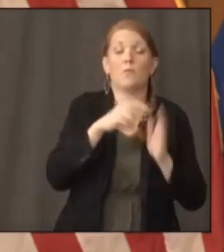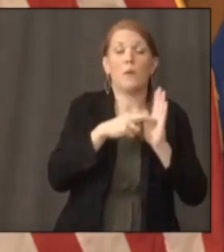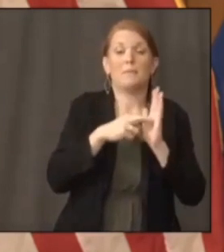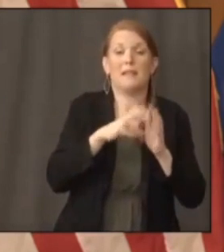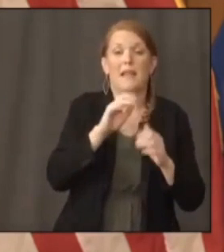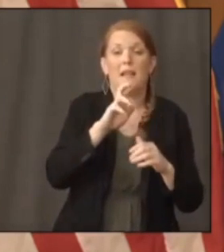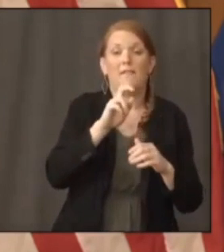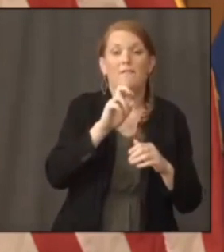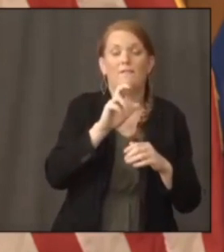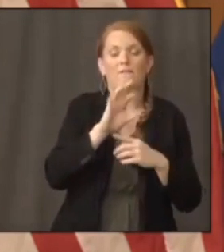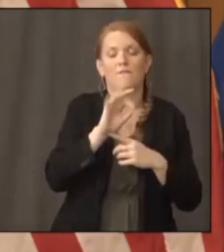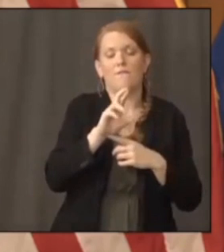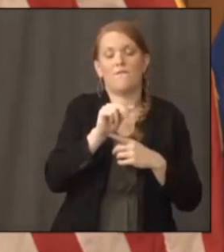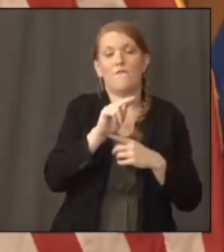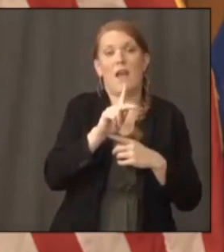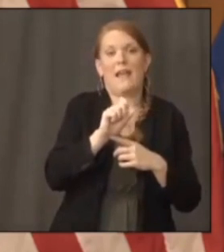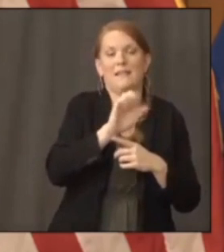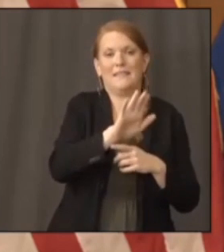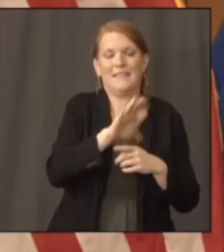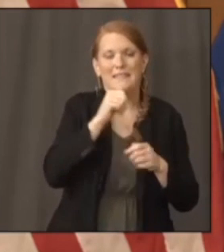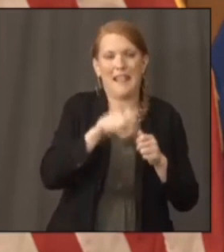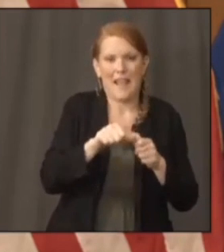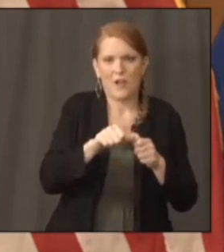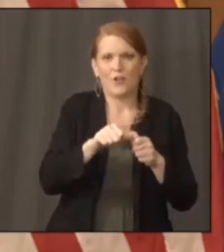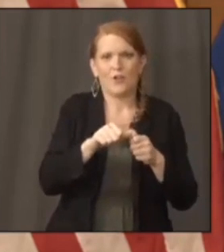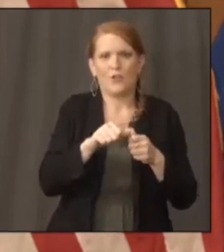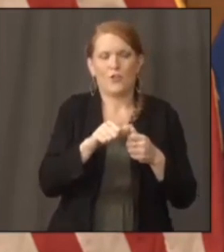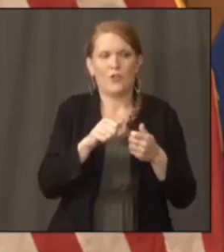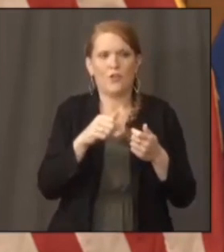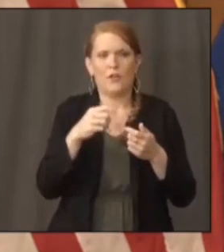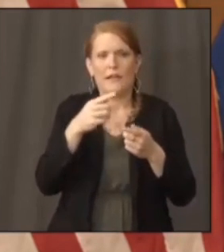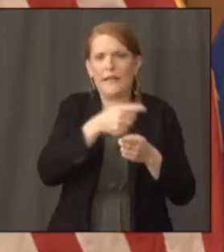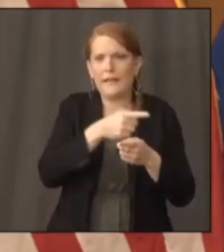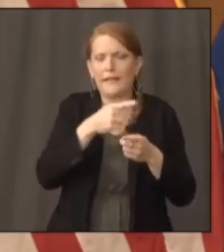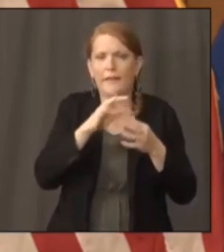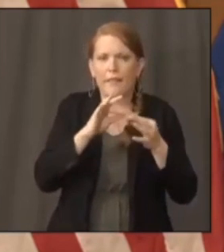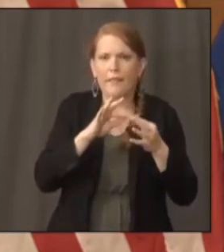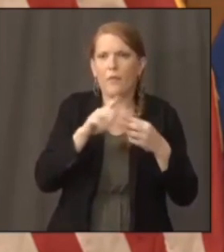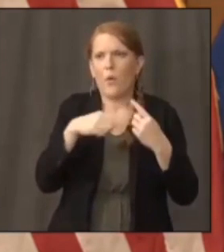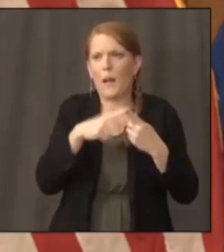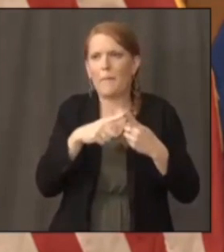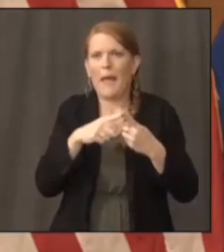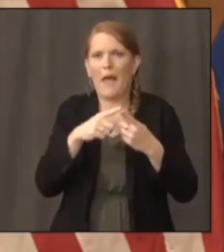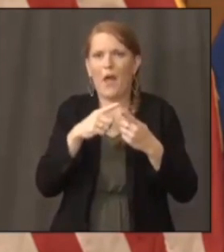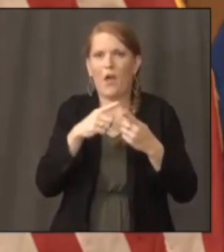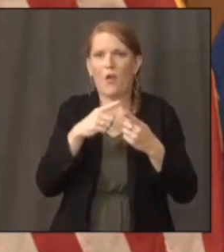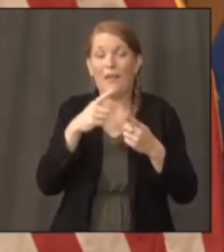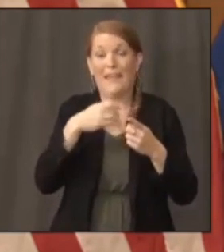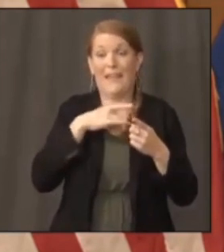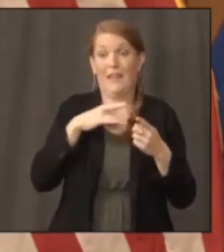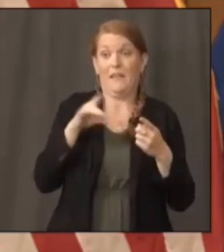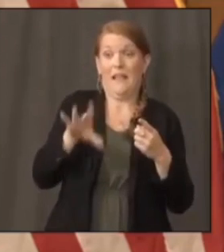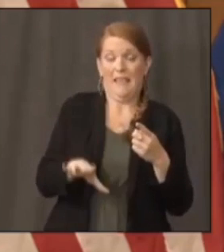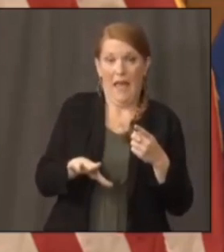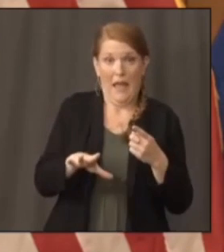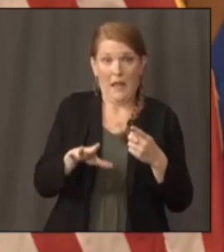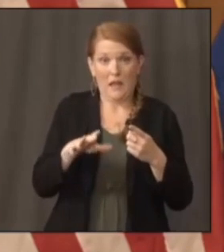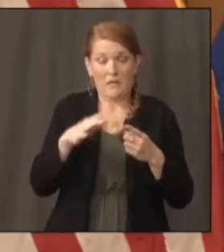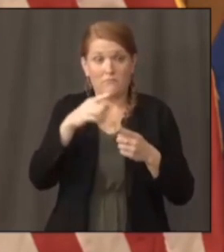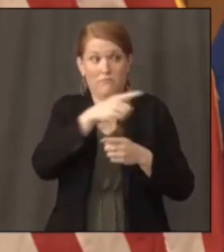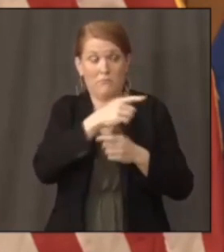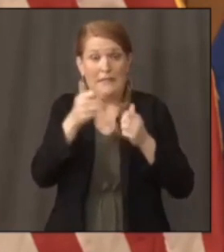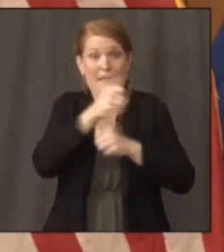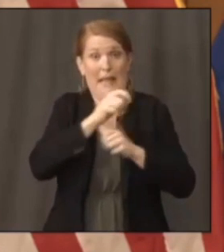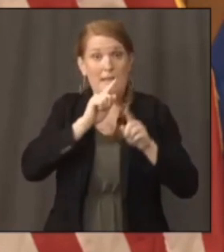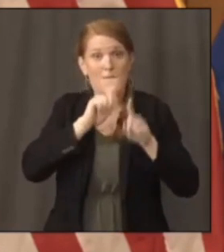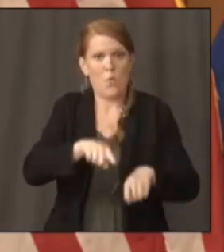to be, what about the powers and what about the EOs that the governor has put forth to keep the people of Connecticut safe that he doesn't like? Does he want people not